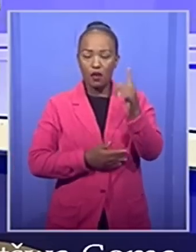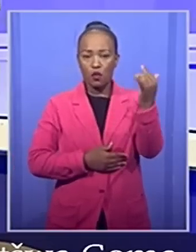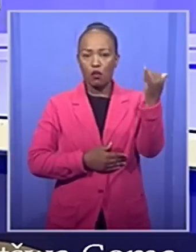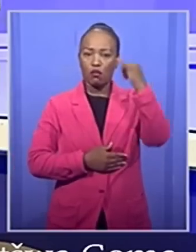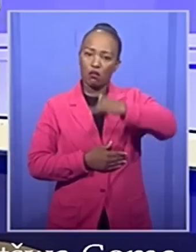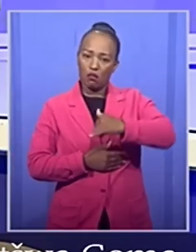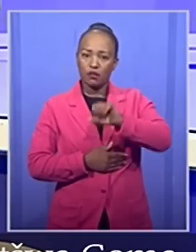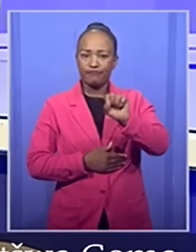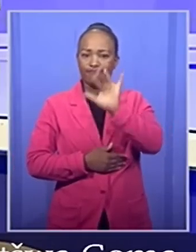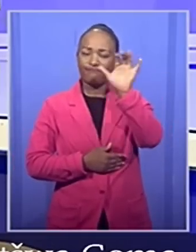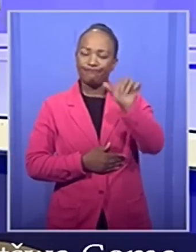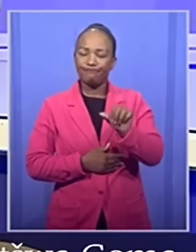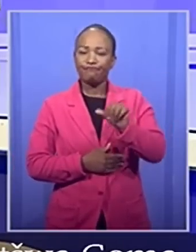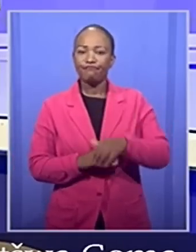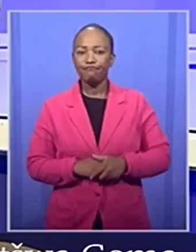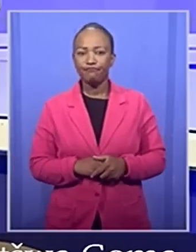Afrika Borwa.